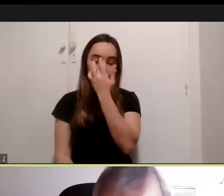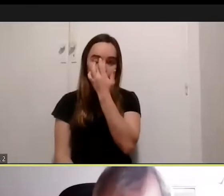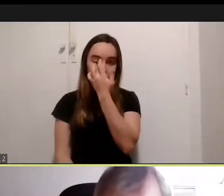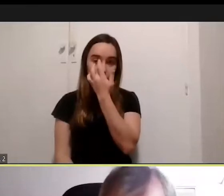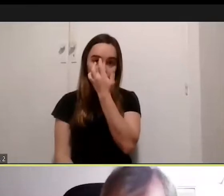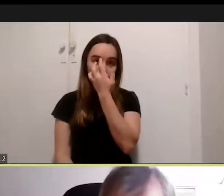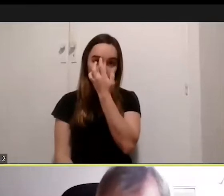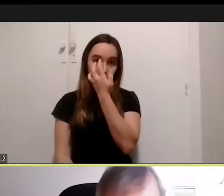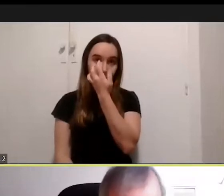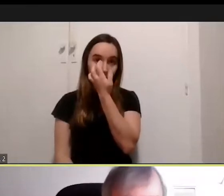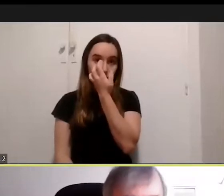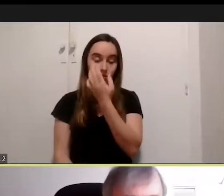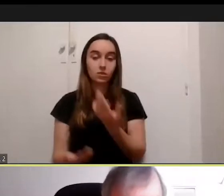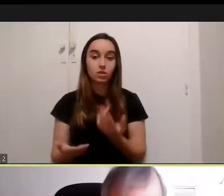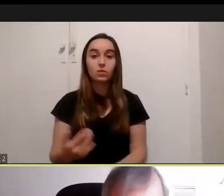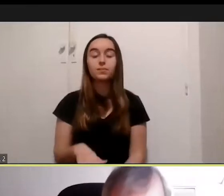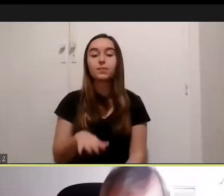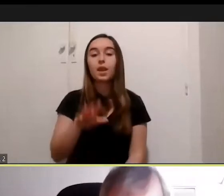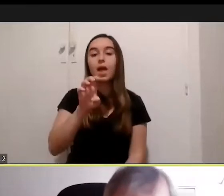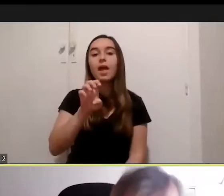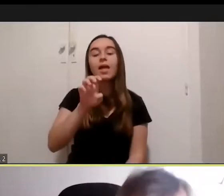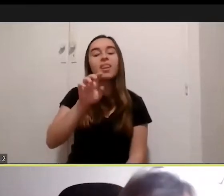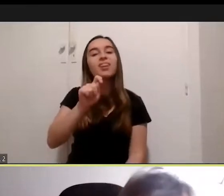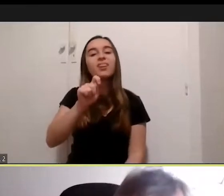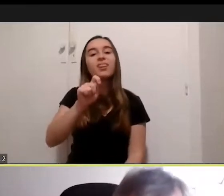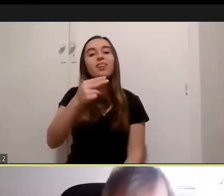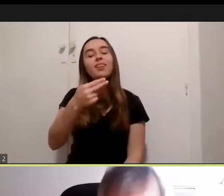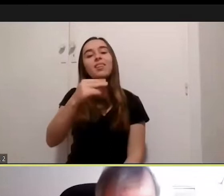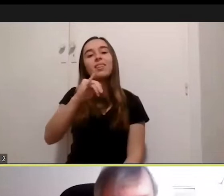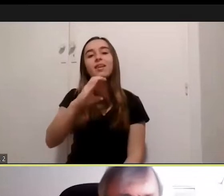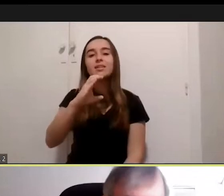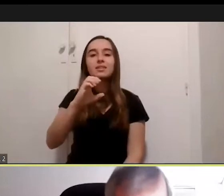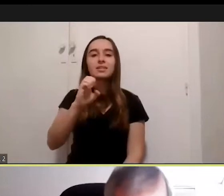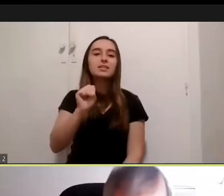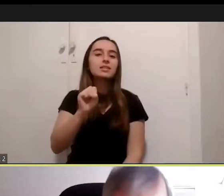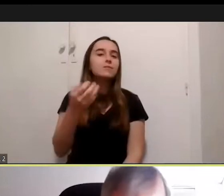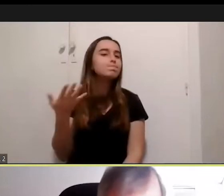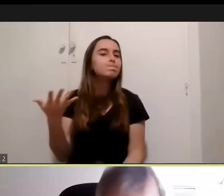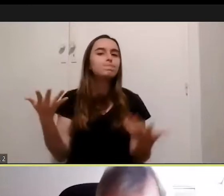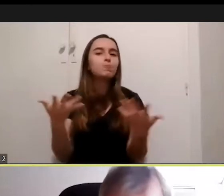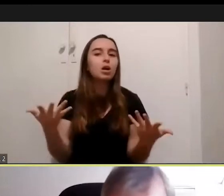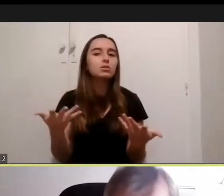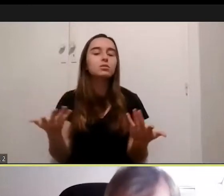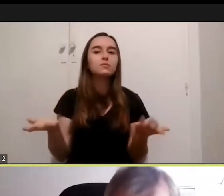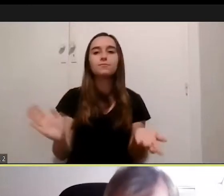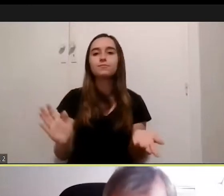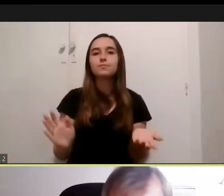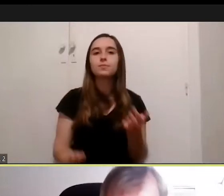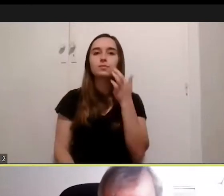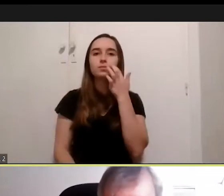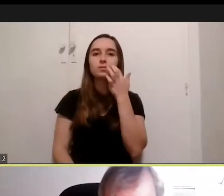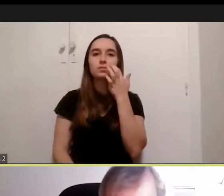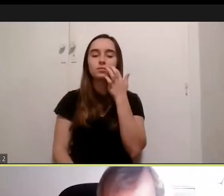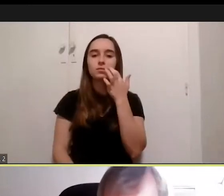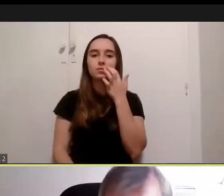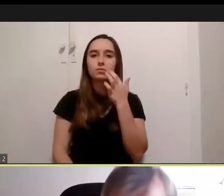So what is ethics? It isn't always about right. It is about right and wrong, good and evil, virtue and vice.